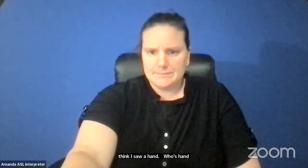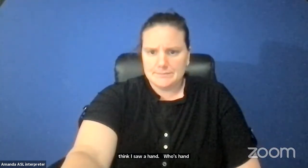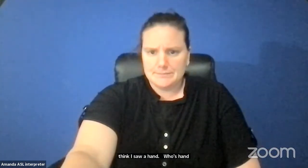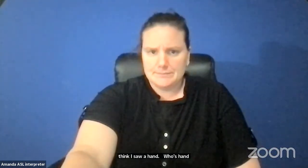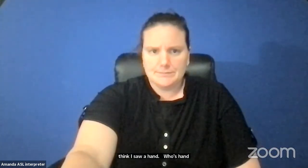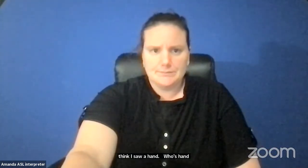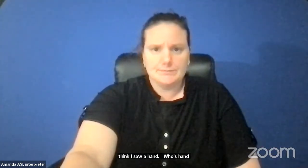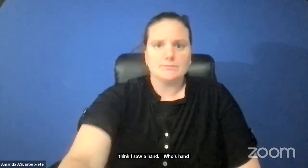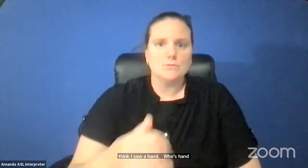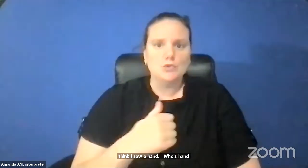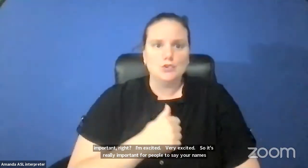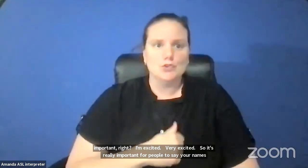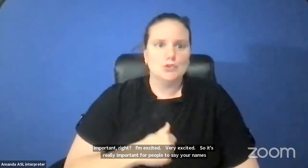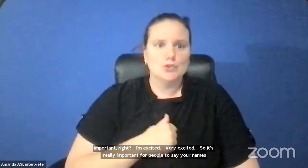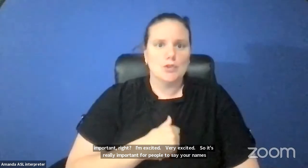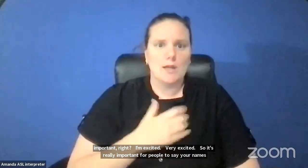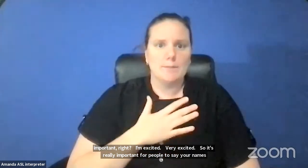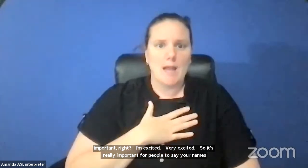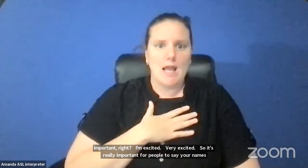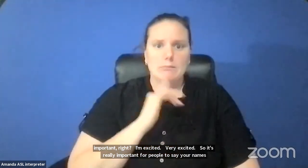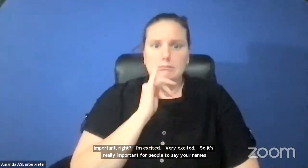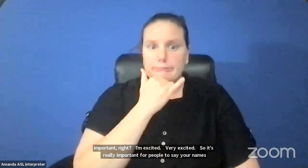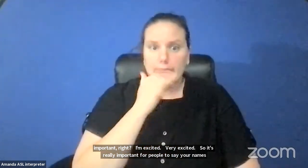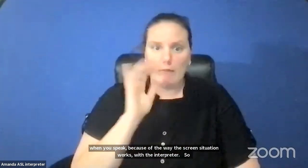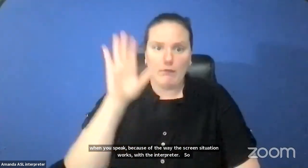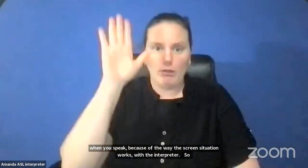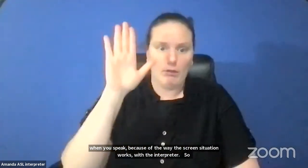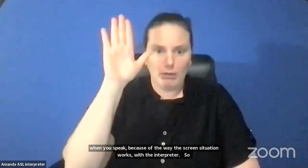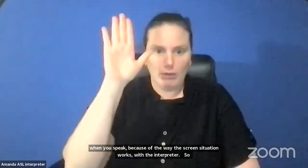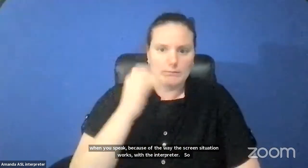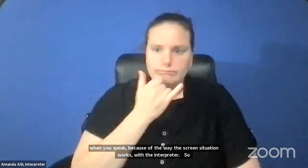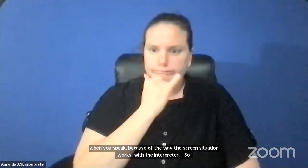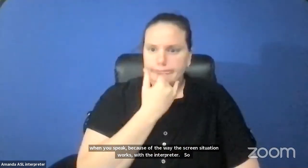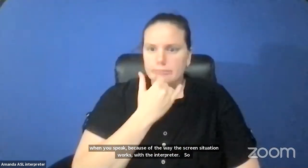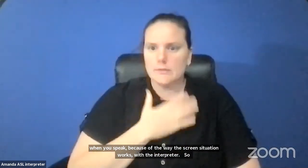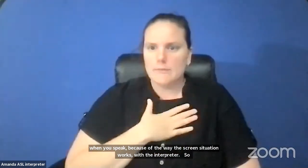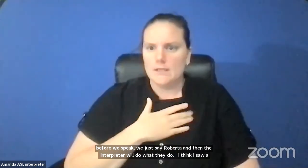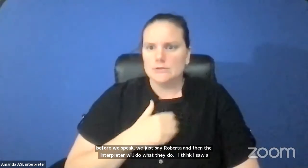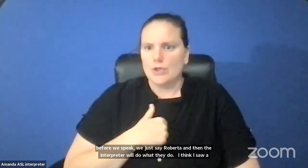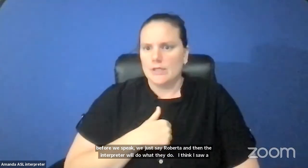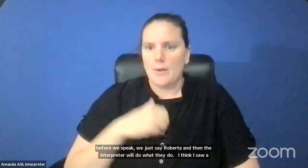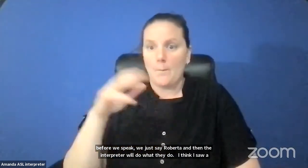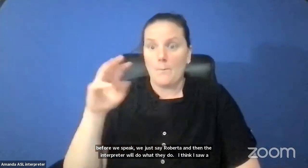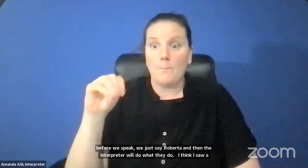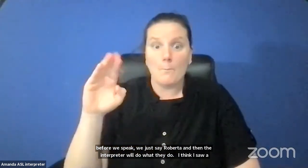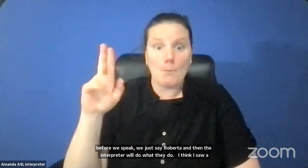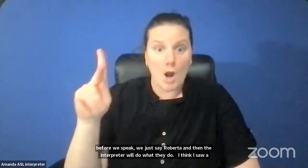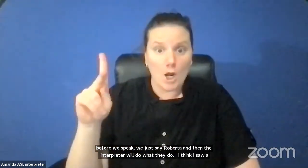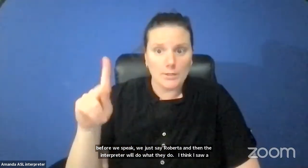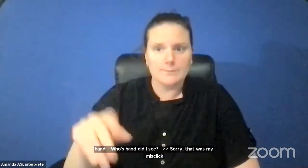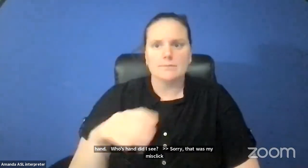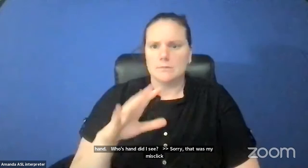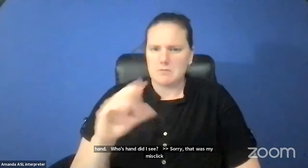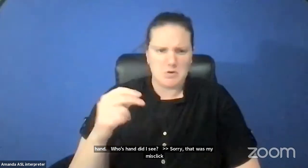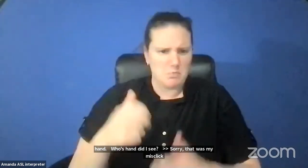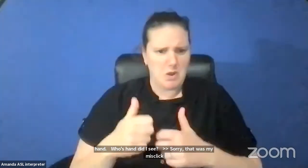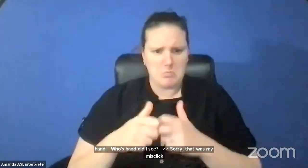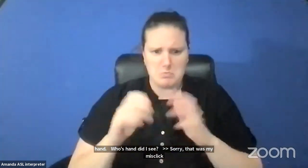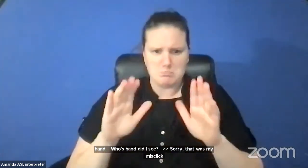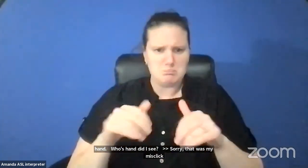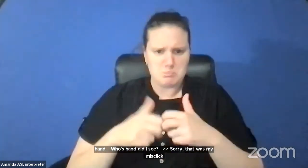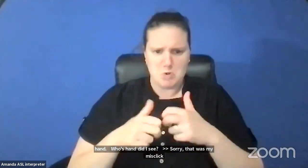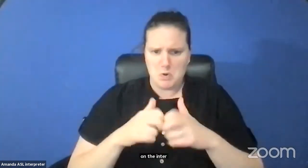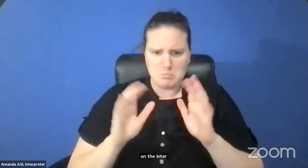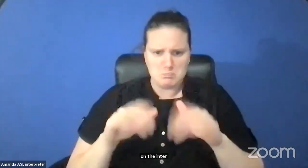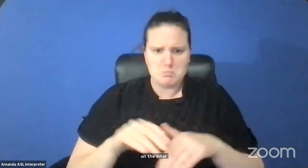Sorry, that was my my misclick on the interface. My apologies. Oh, Mark Harrington. No problem. No problem at